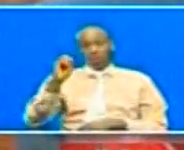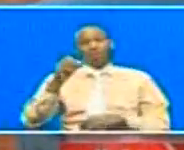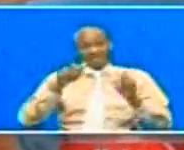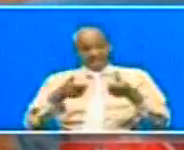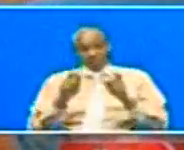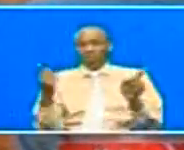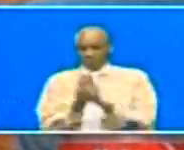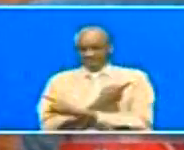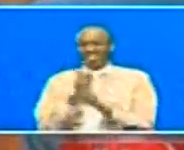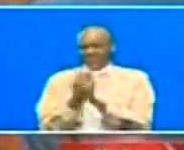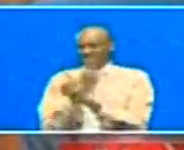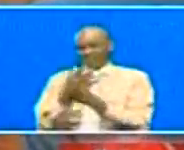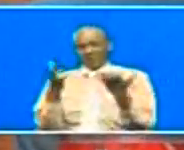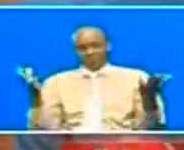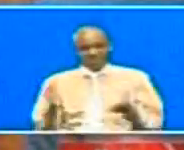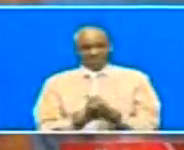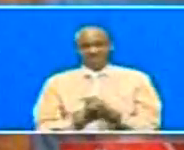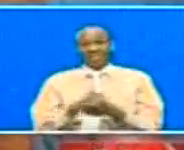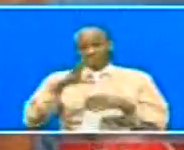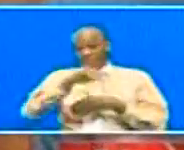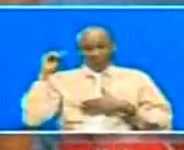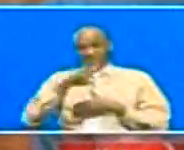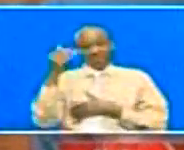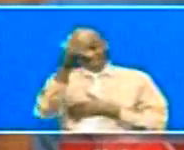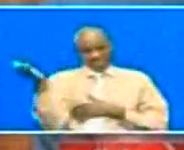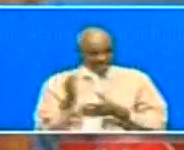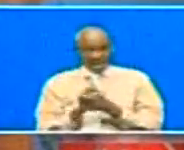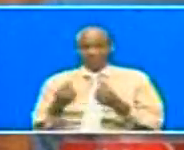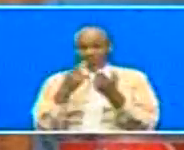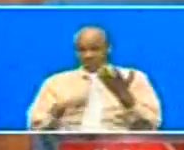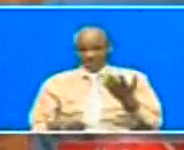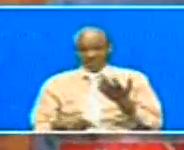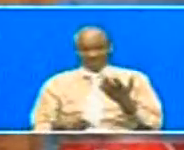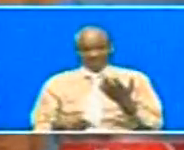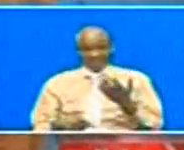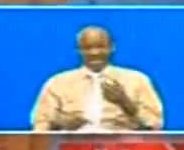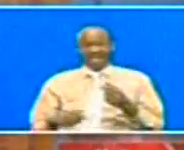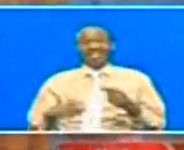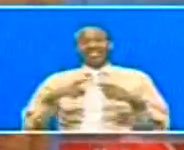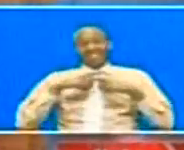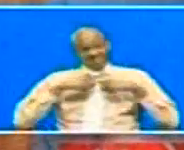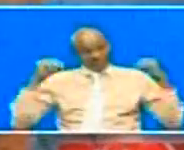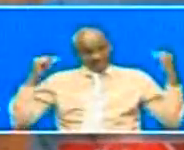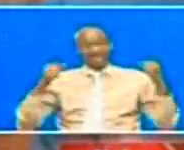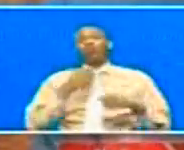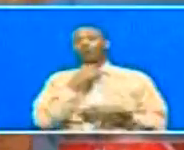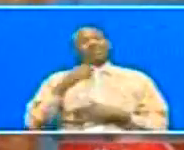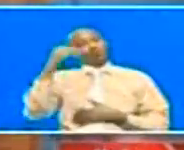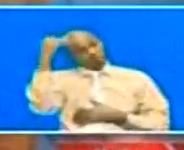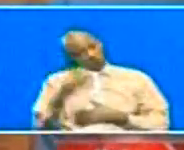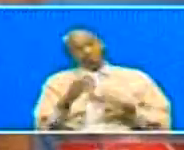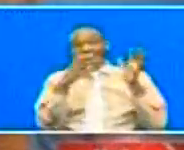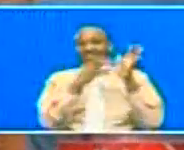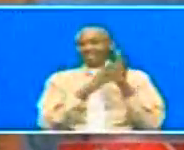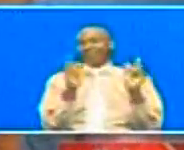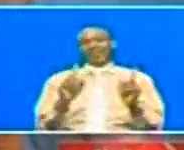Sanyo electronic equipment was looted, the Japanese did not want to suspend the